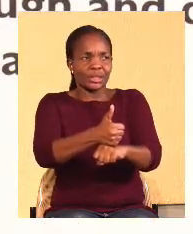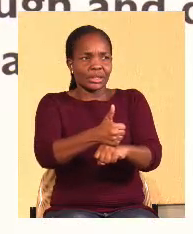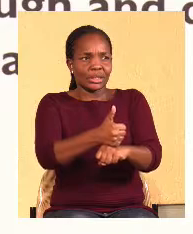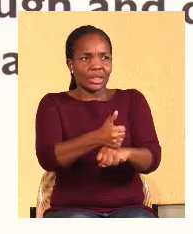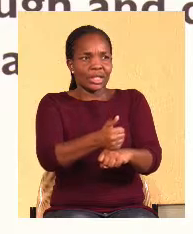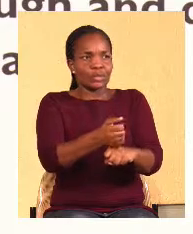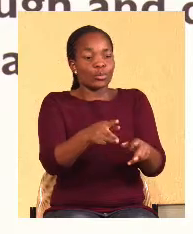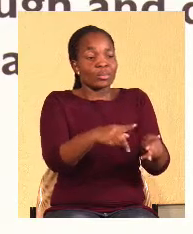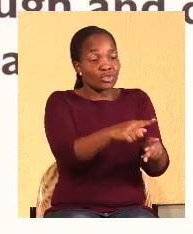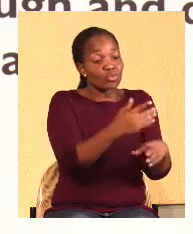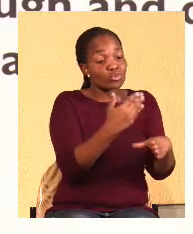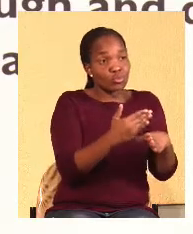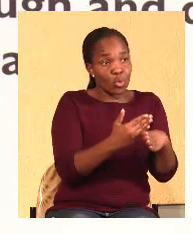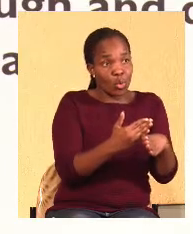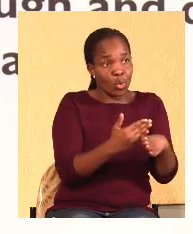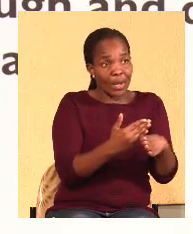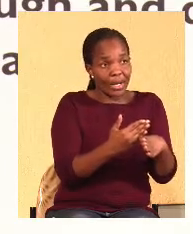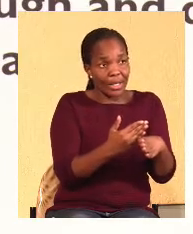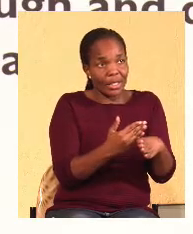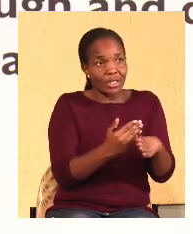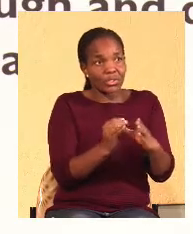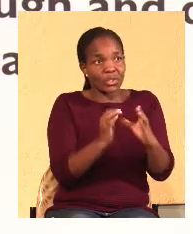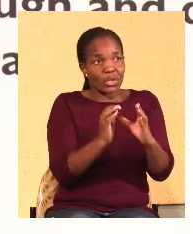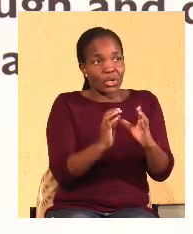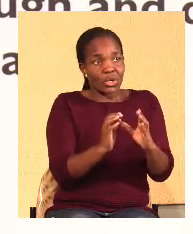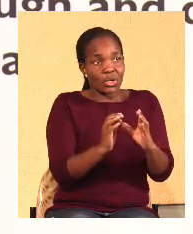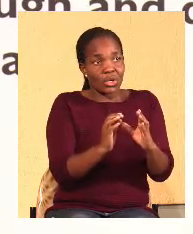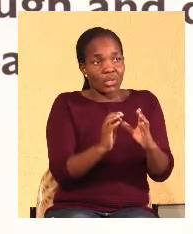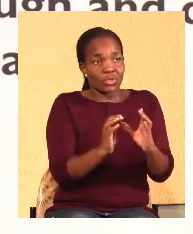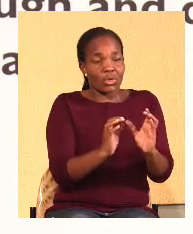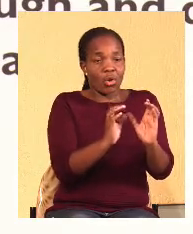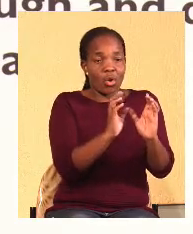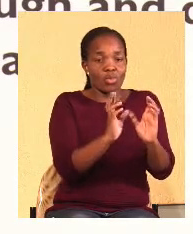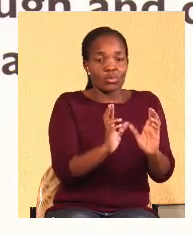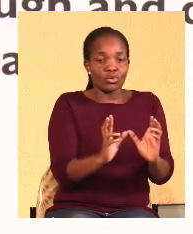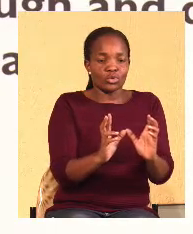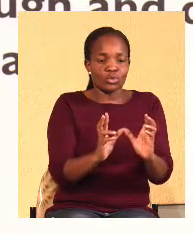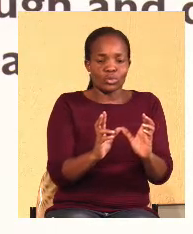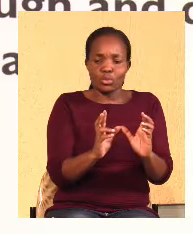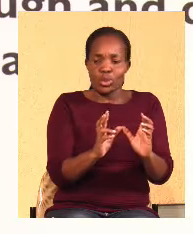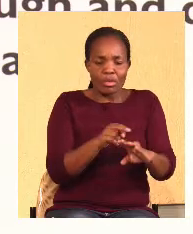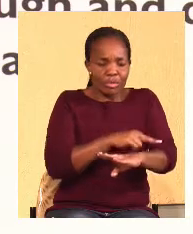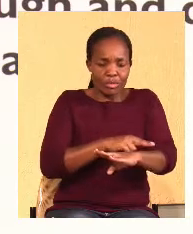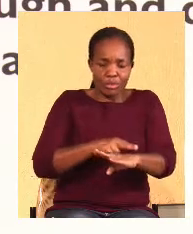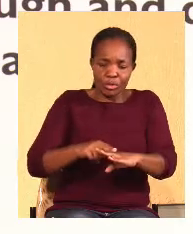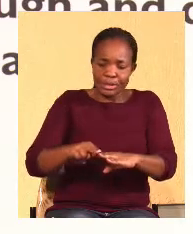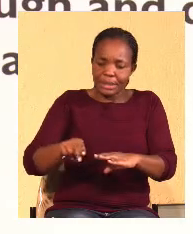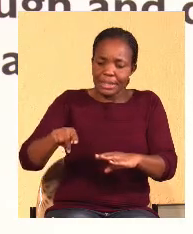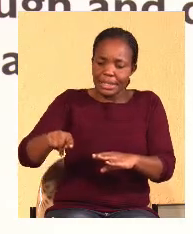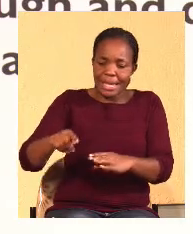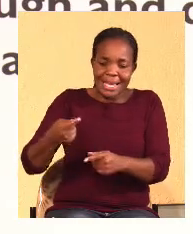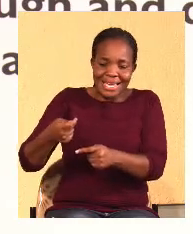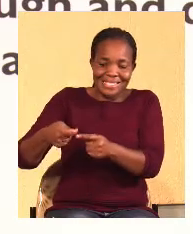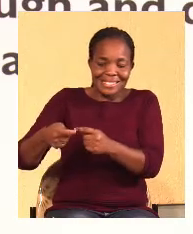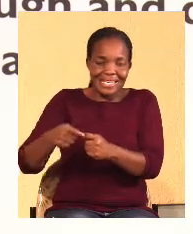to now buy your tomatoes at the guy that sits at the corner in the